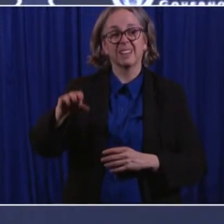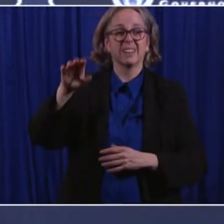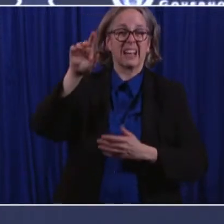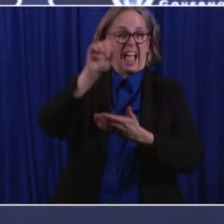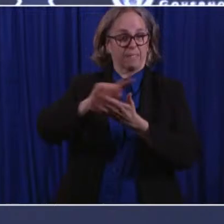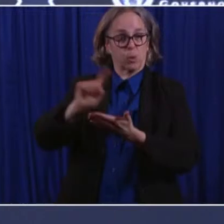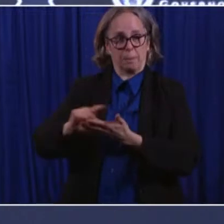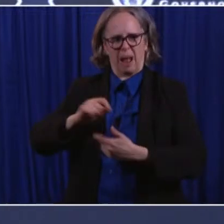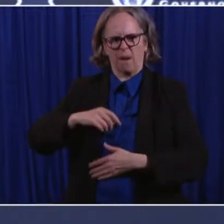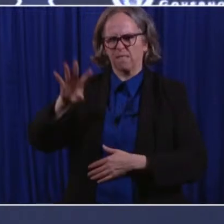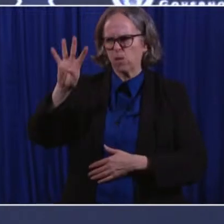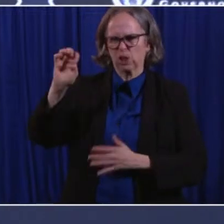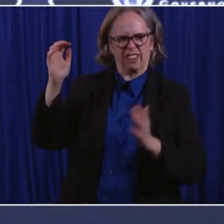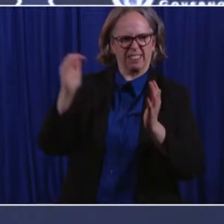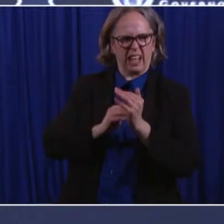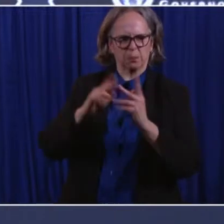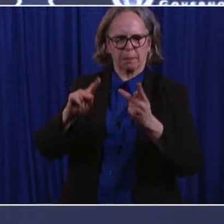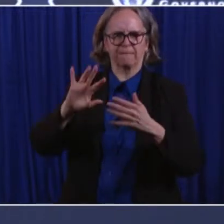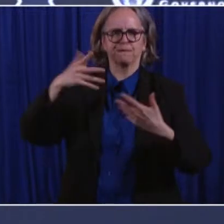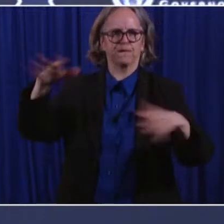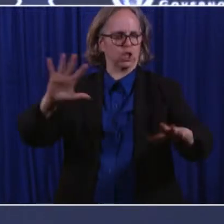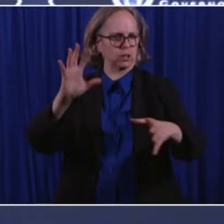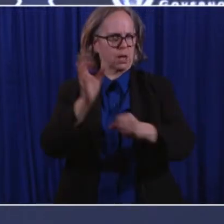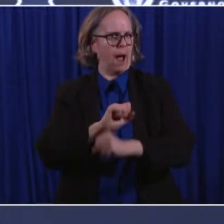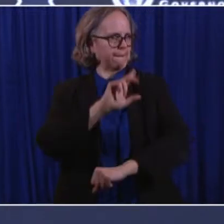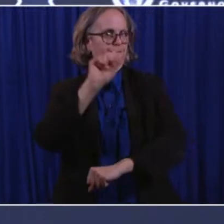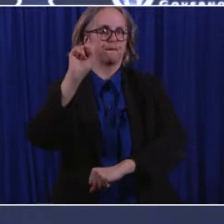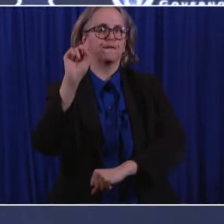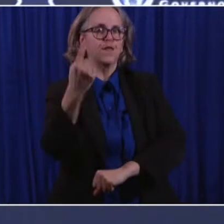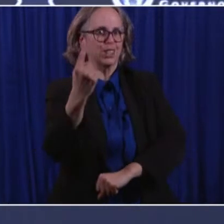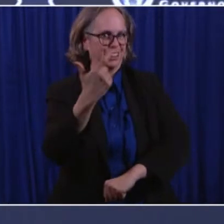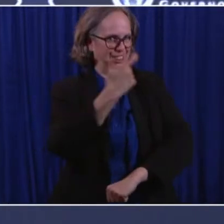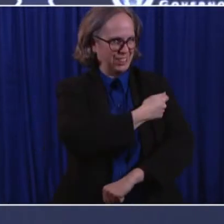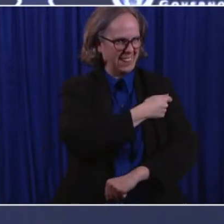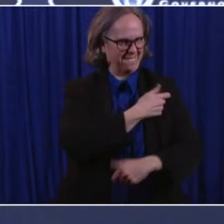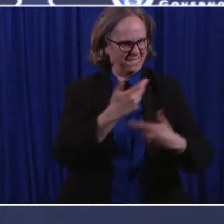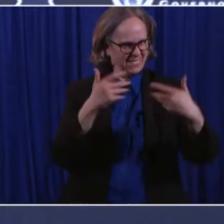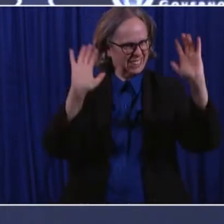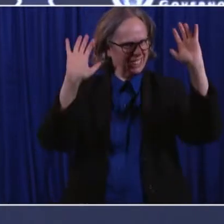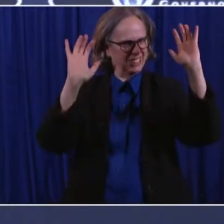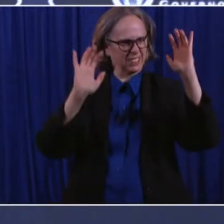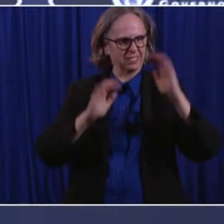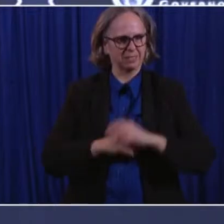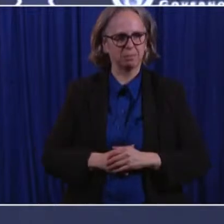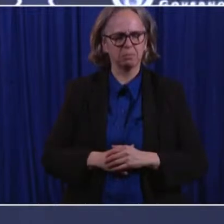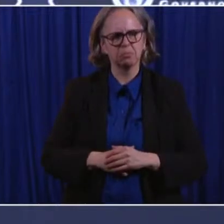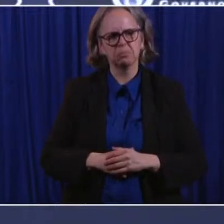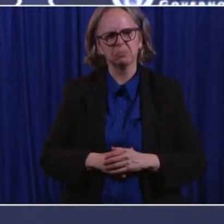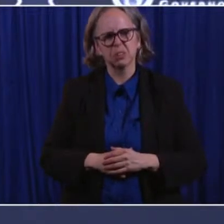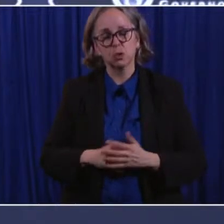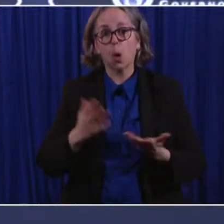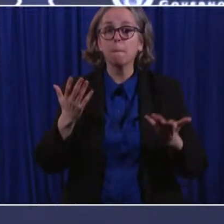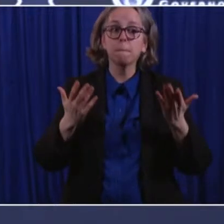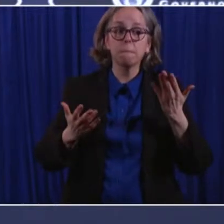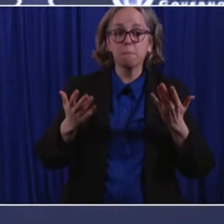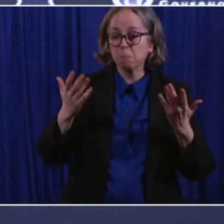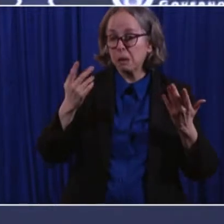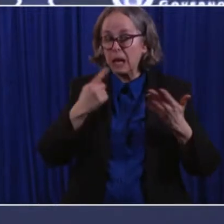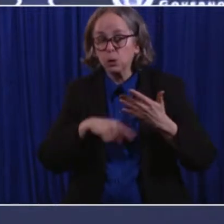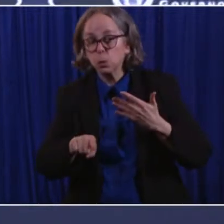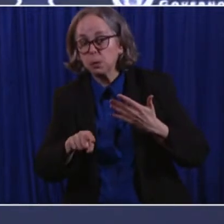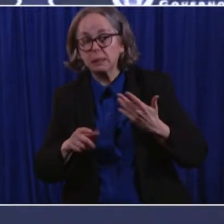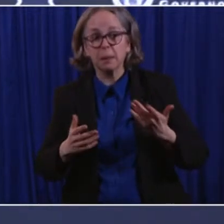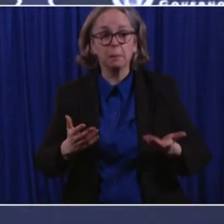on the 29th of March that week, or very close to that, we expect that number to go up